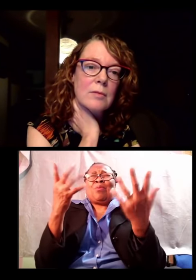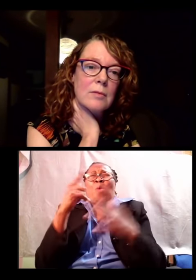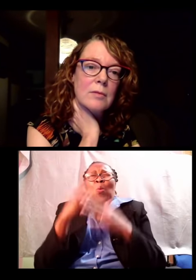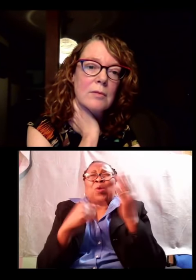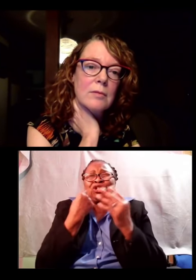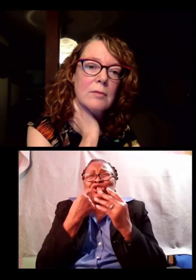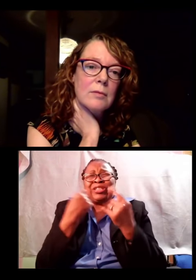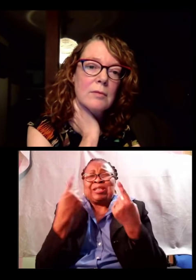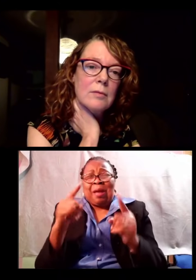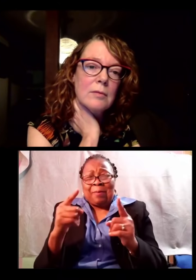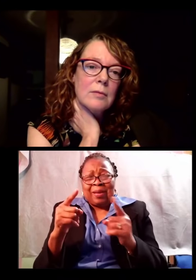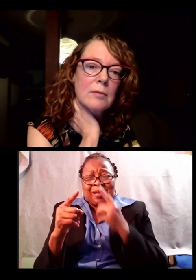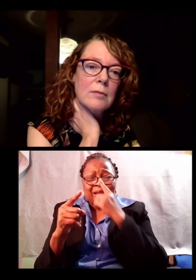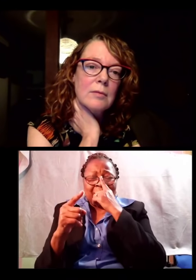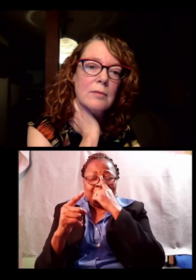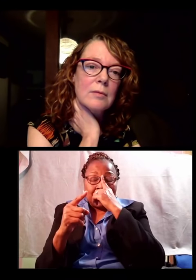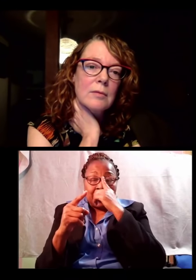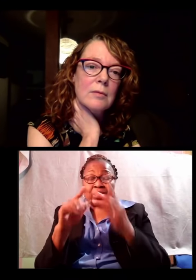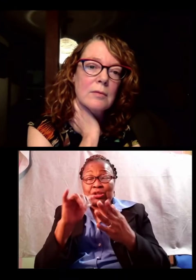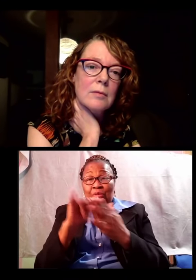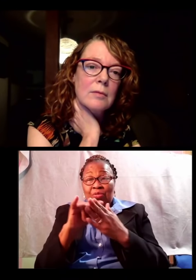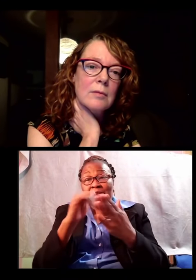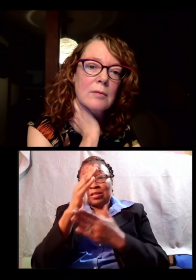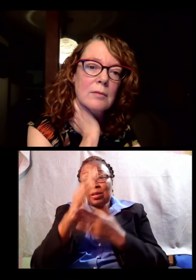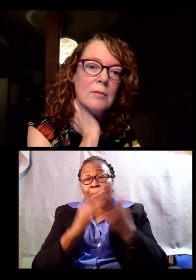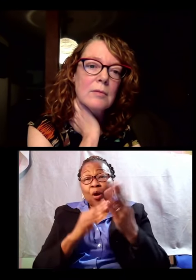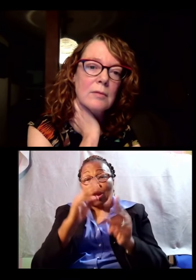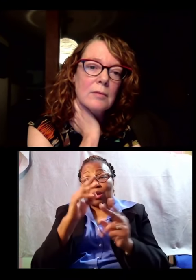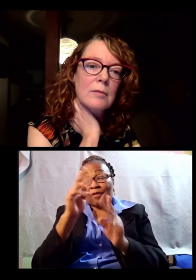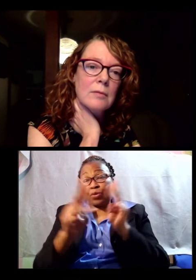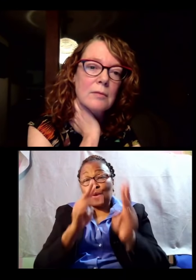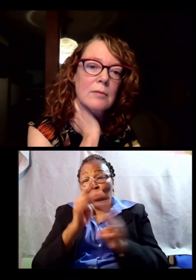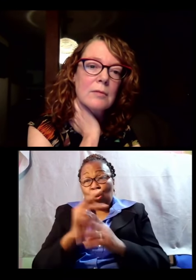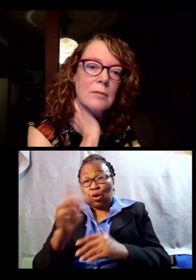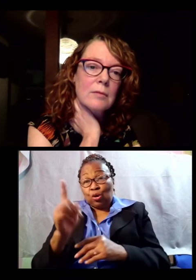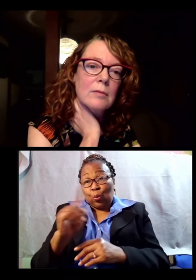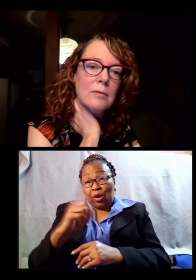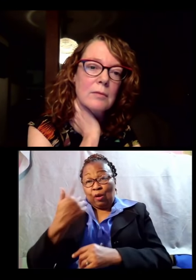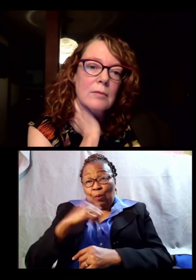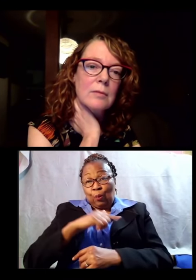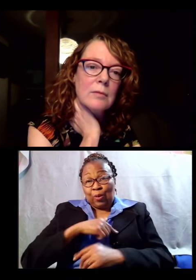So this is part of the world that we live in. I did not